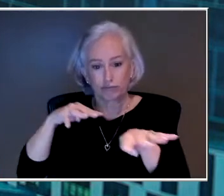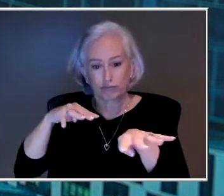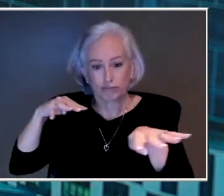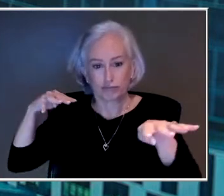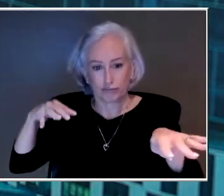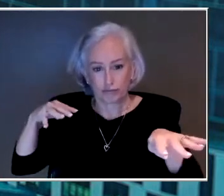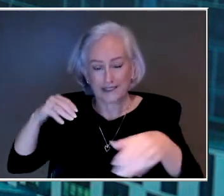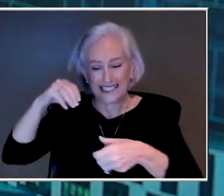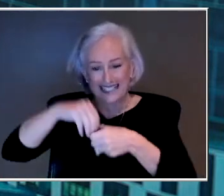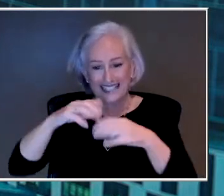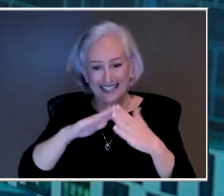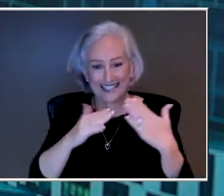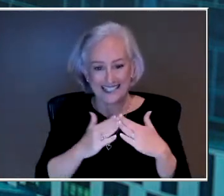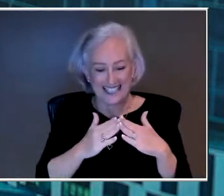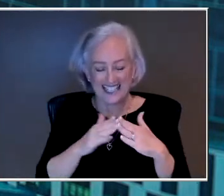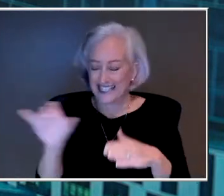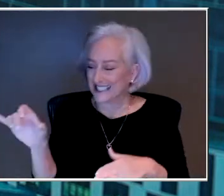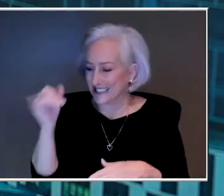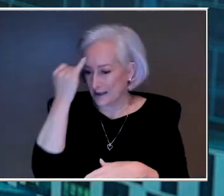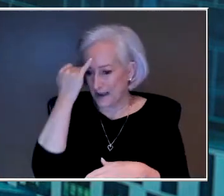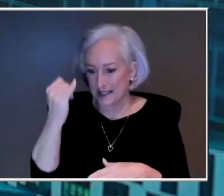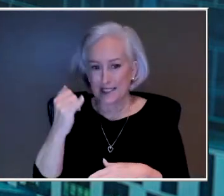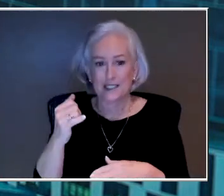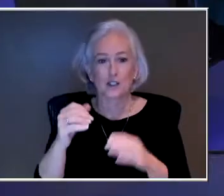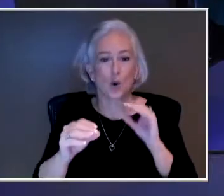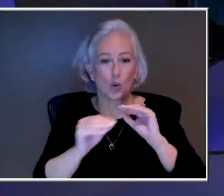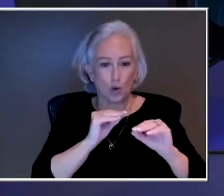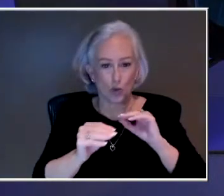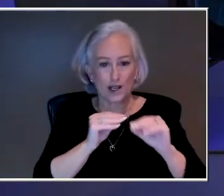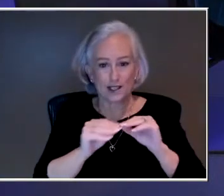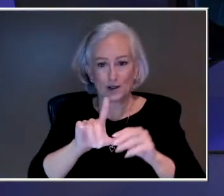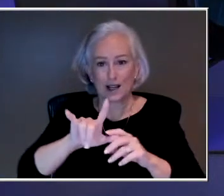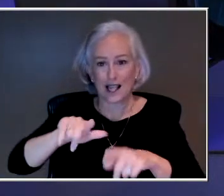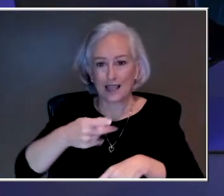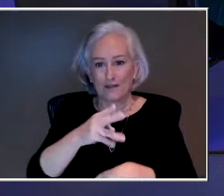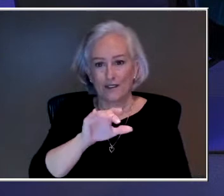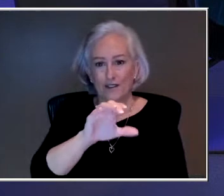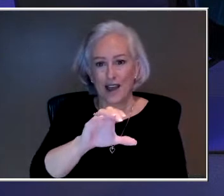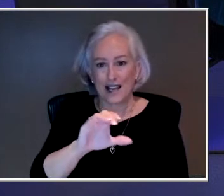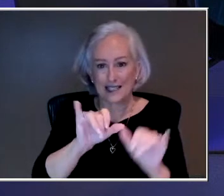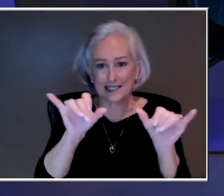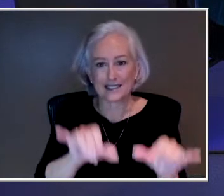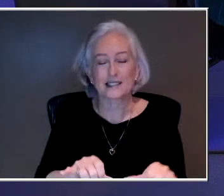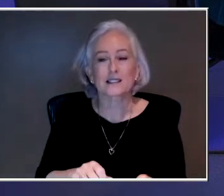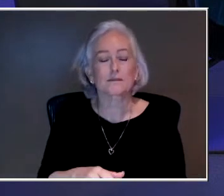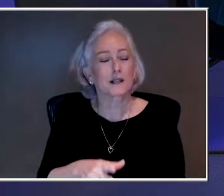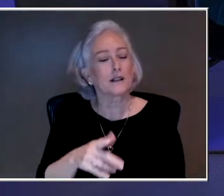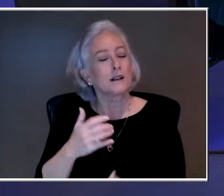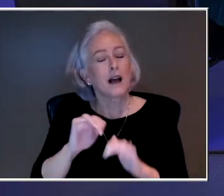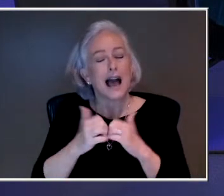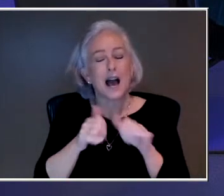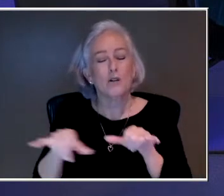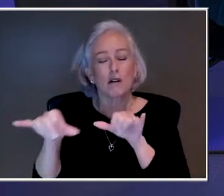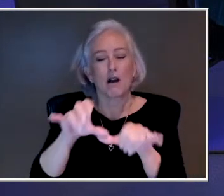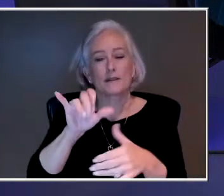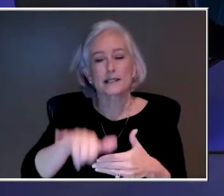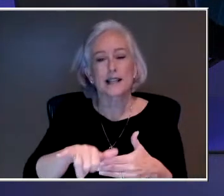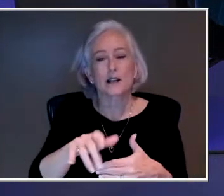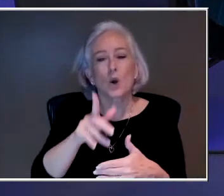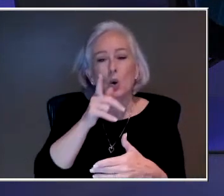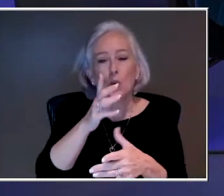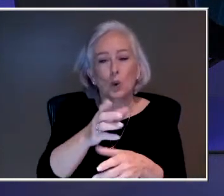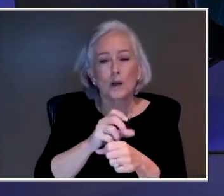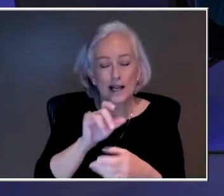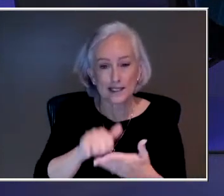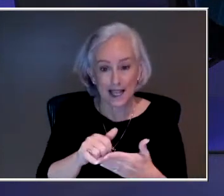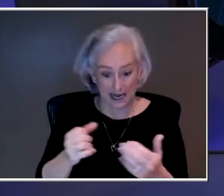where the immediate lymphatic reconstruction comes in. So how common is lymphedema, and who gets it? Everybody is susceptible if they've had